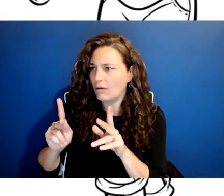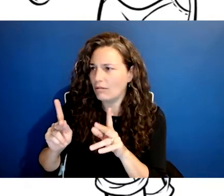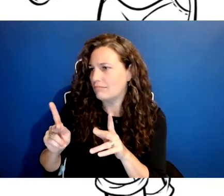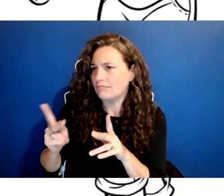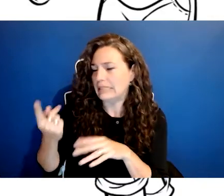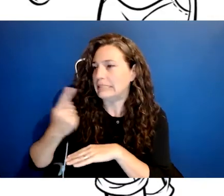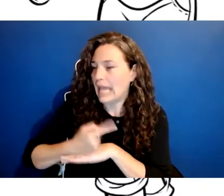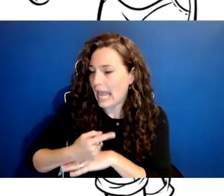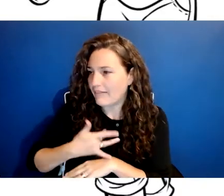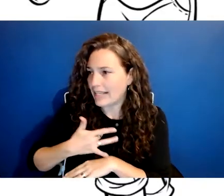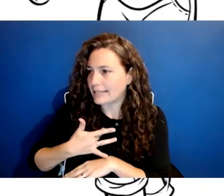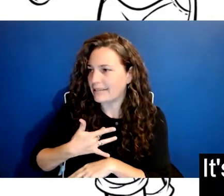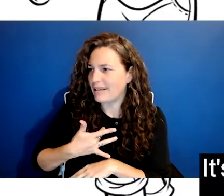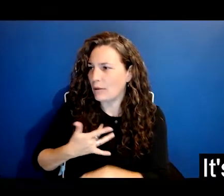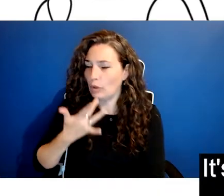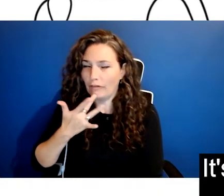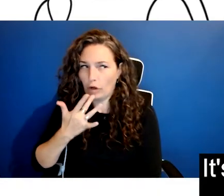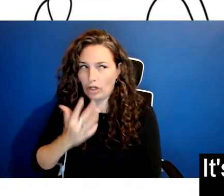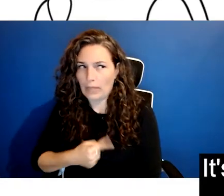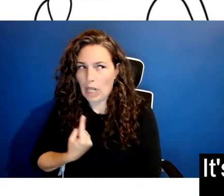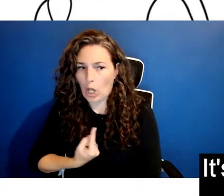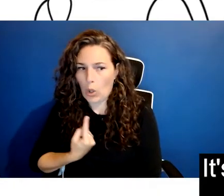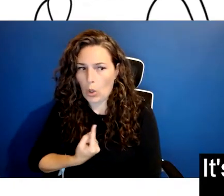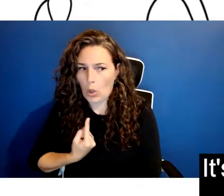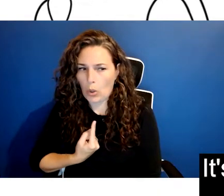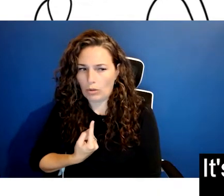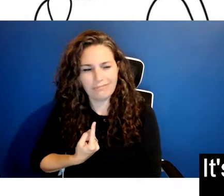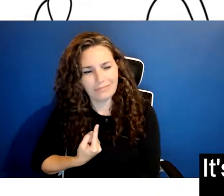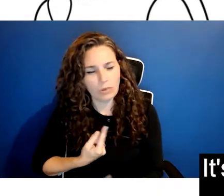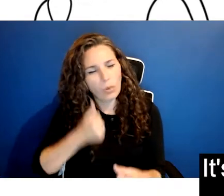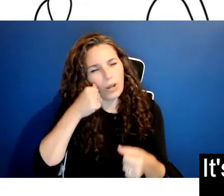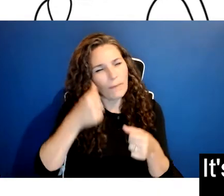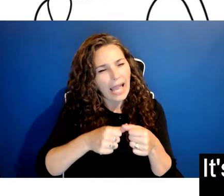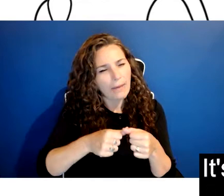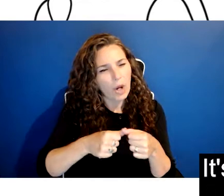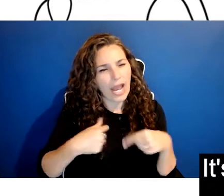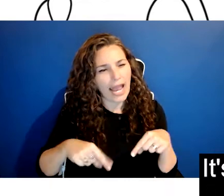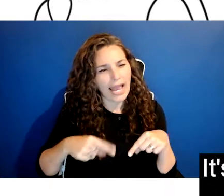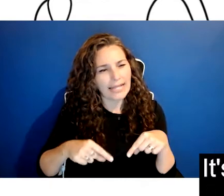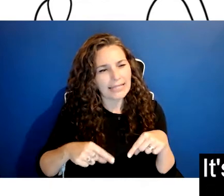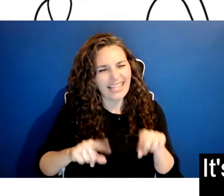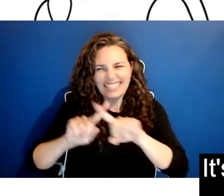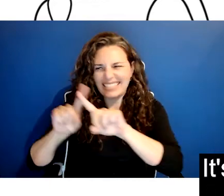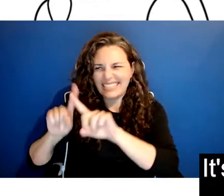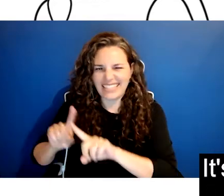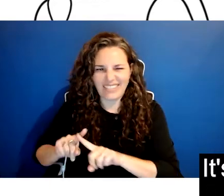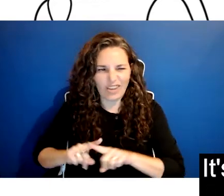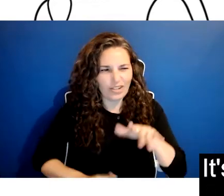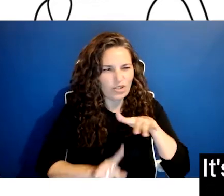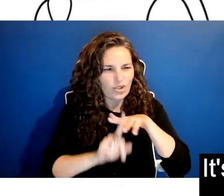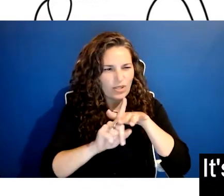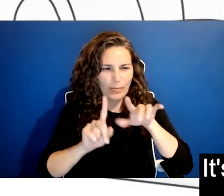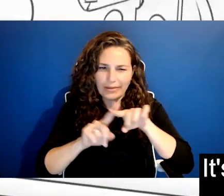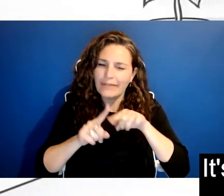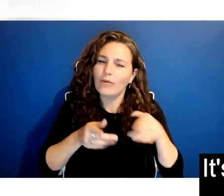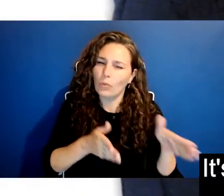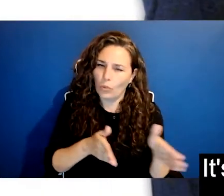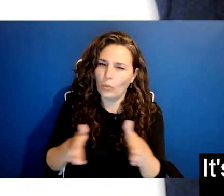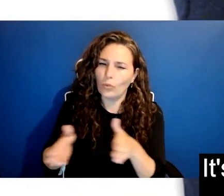day. It's important to remember that anxiety isn't just one thing, it shows in many ways.